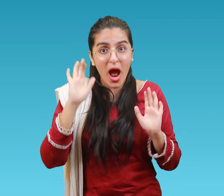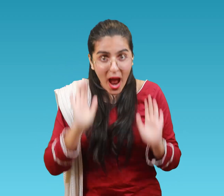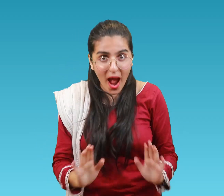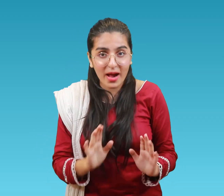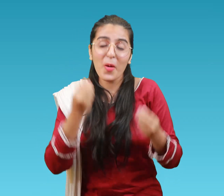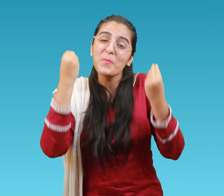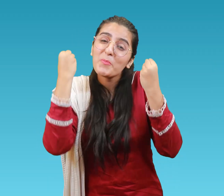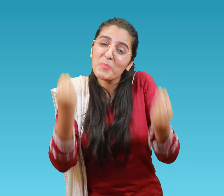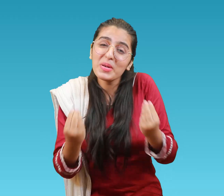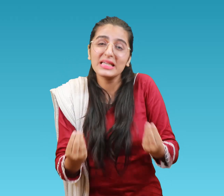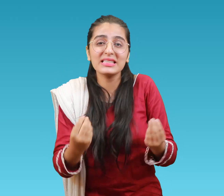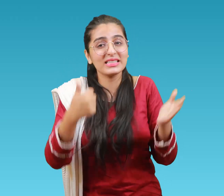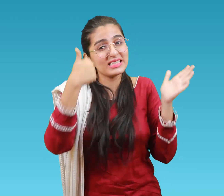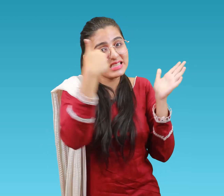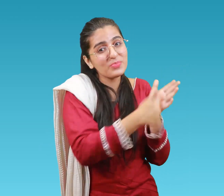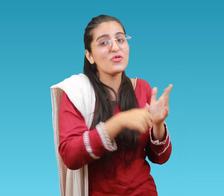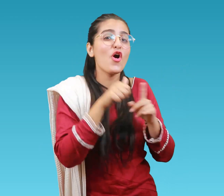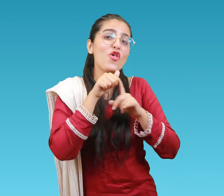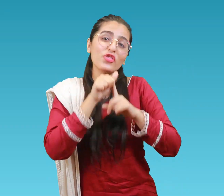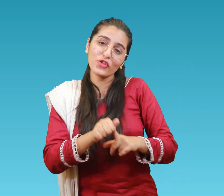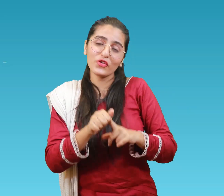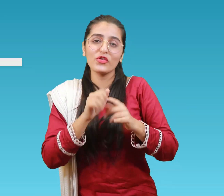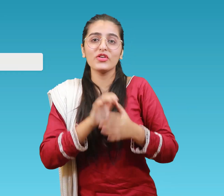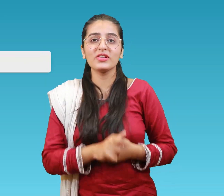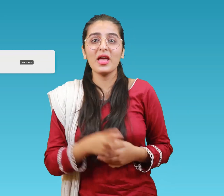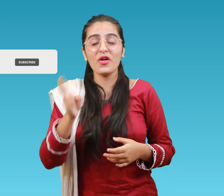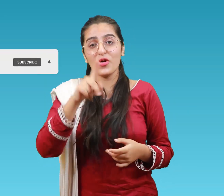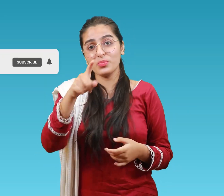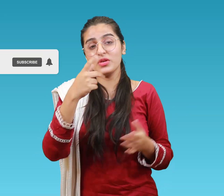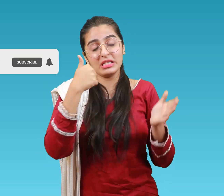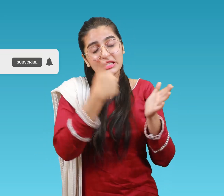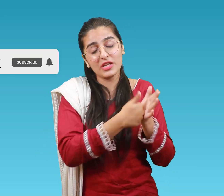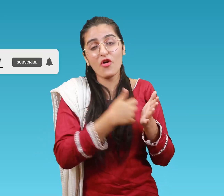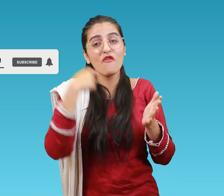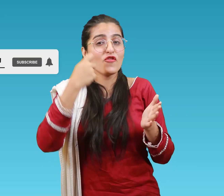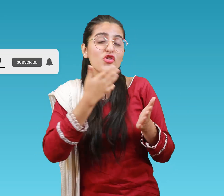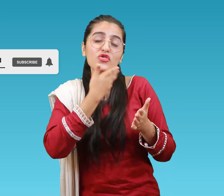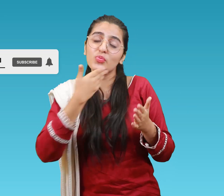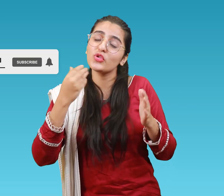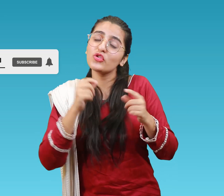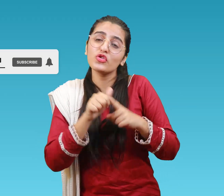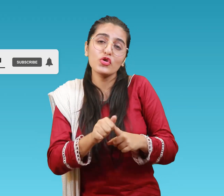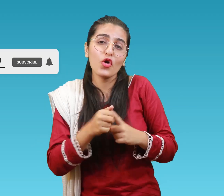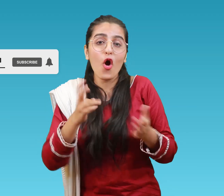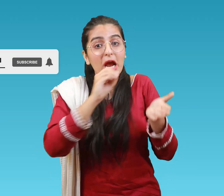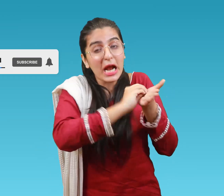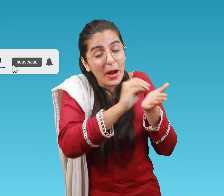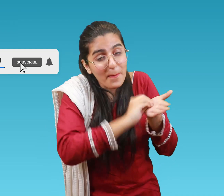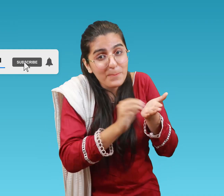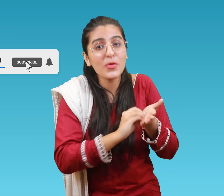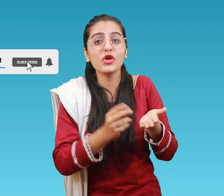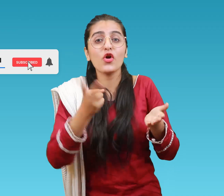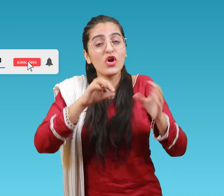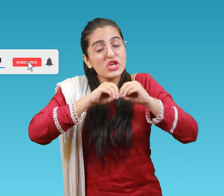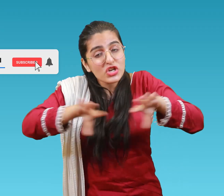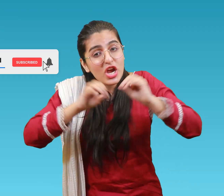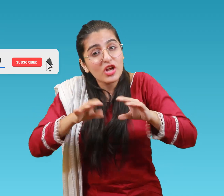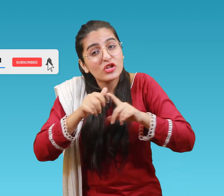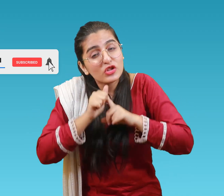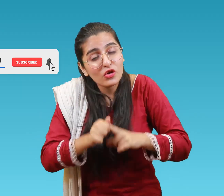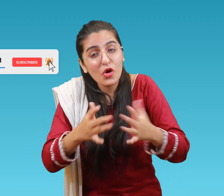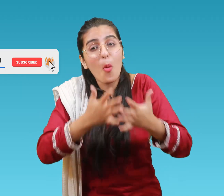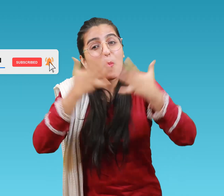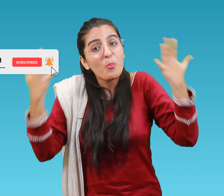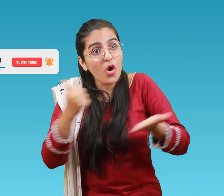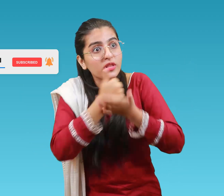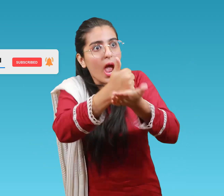if you enjoy the video, please subscribe to our channel, like the video, comment on it and share it